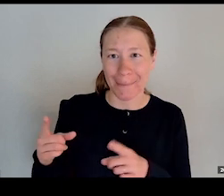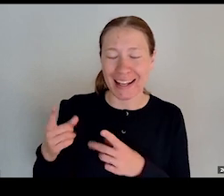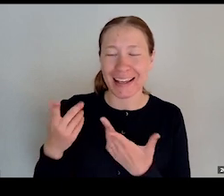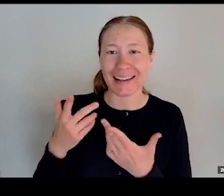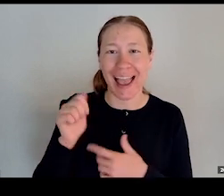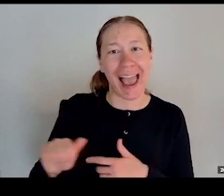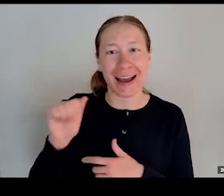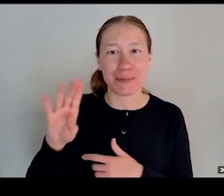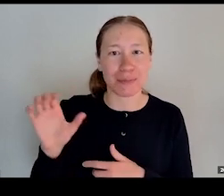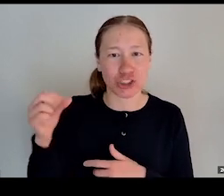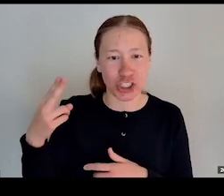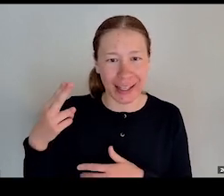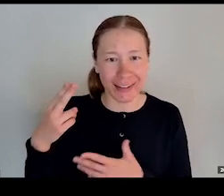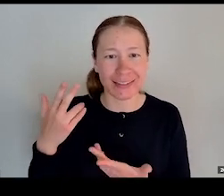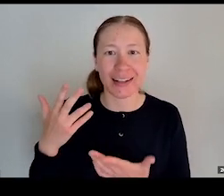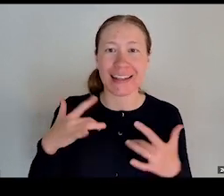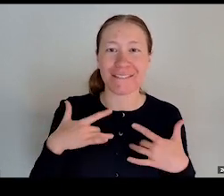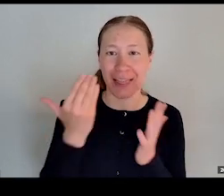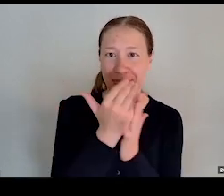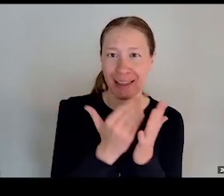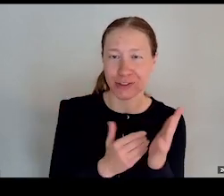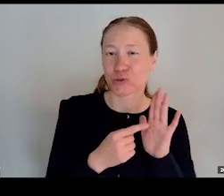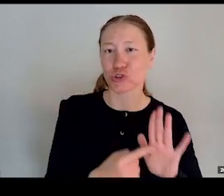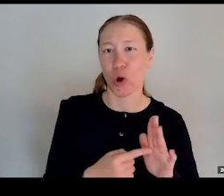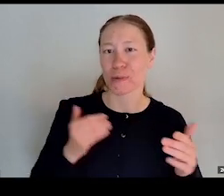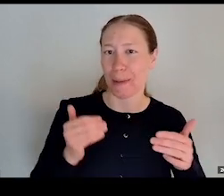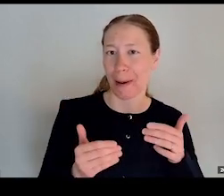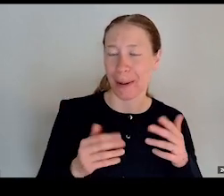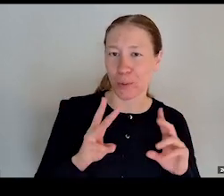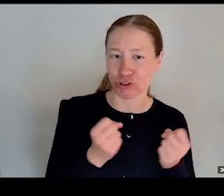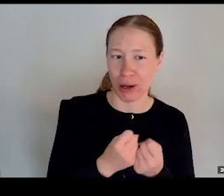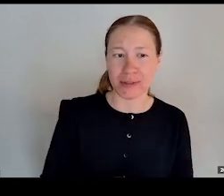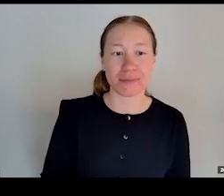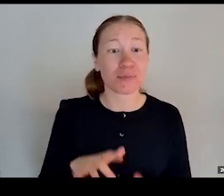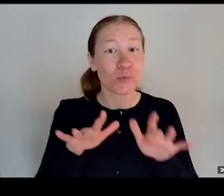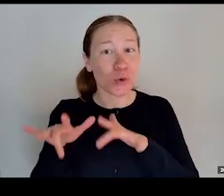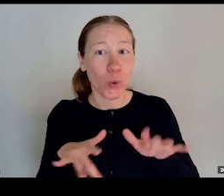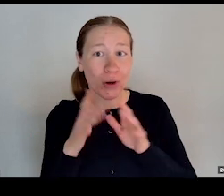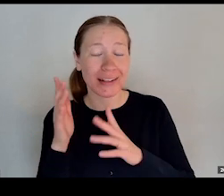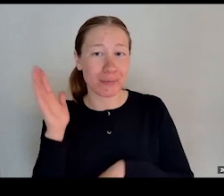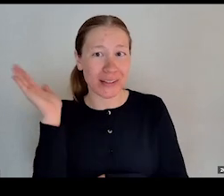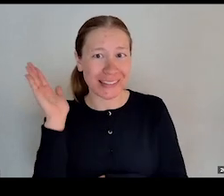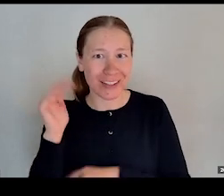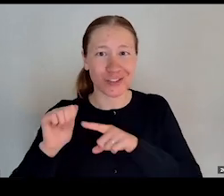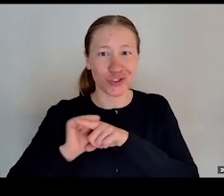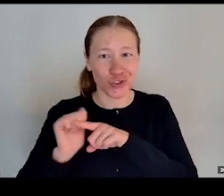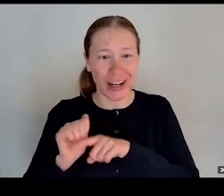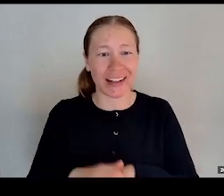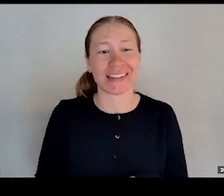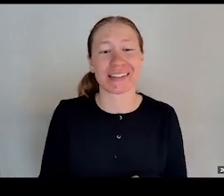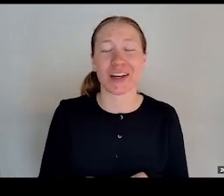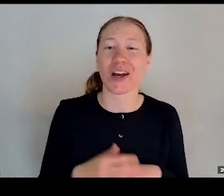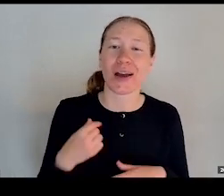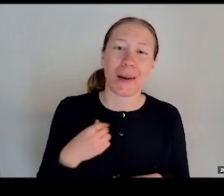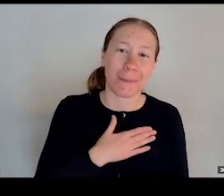our upcoming presentations and workshops, recorded presentations and trainings. And then we encourage,